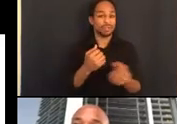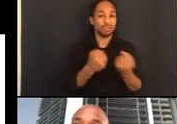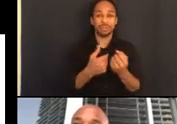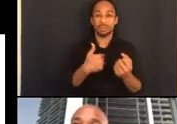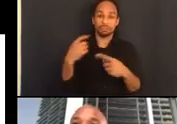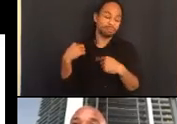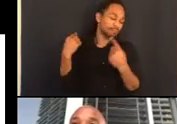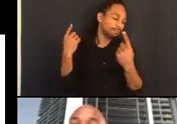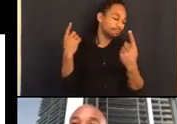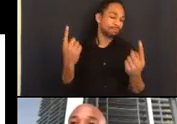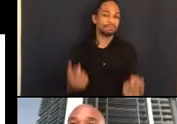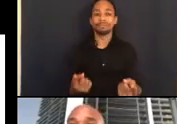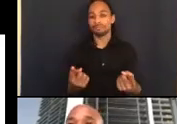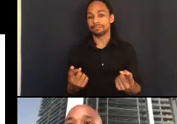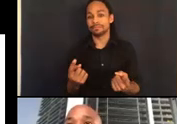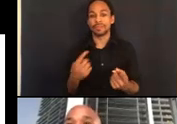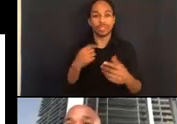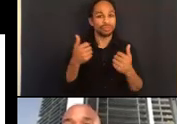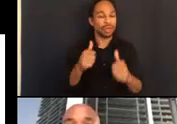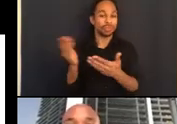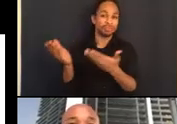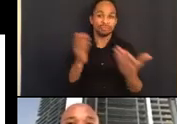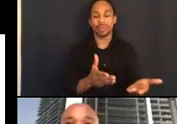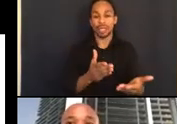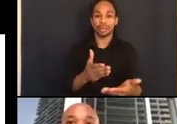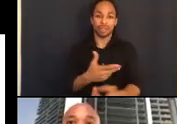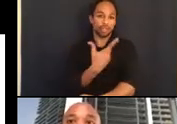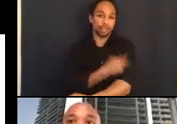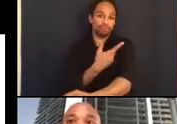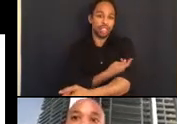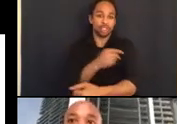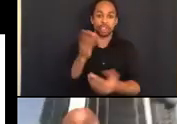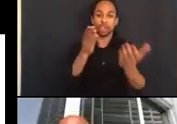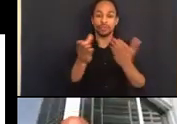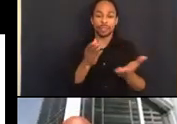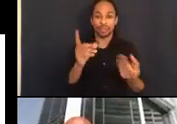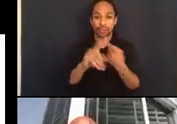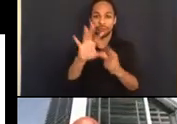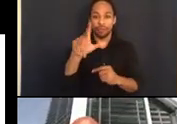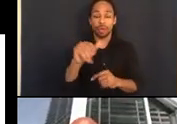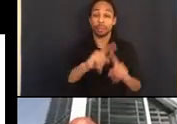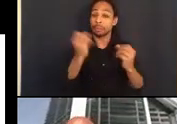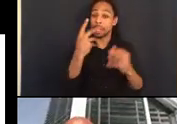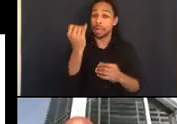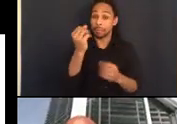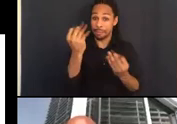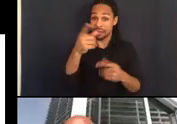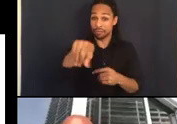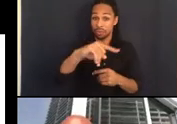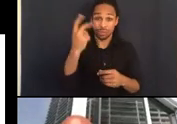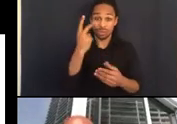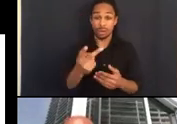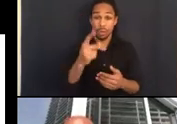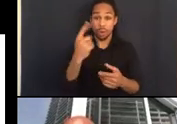advocating to bring syringe services to Florida. However, many of you may have seen this article in the New York Times last week, and it says,